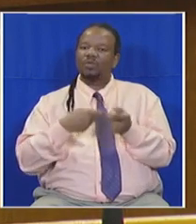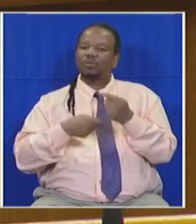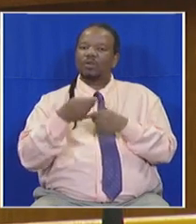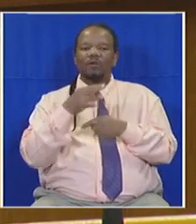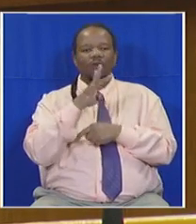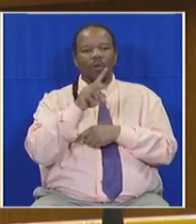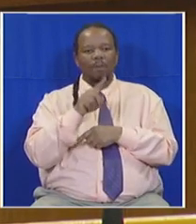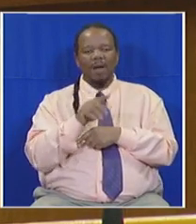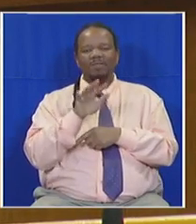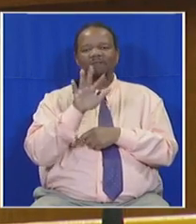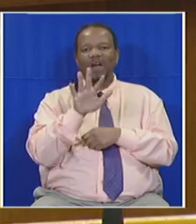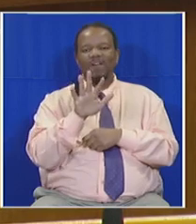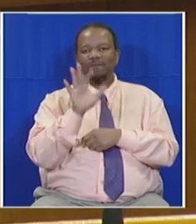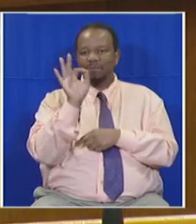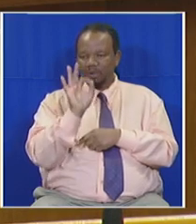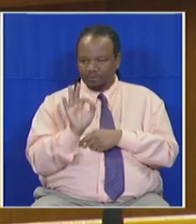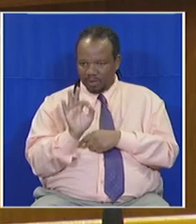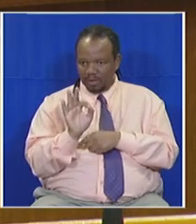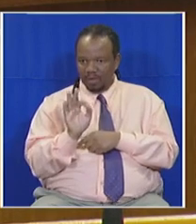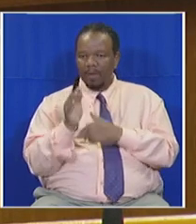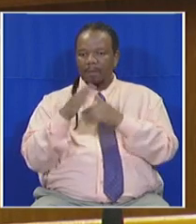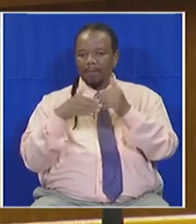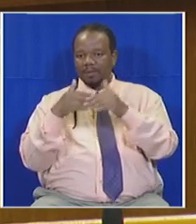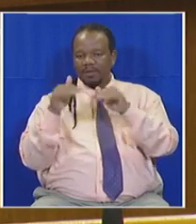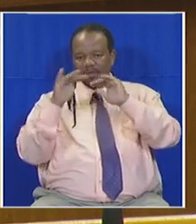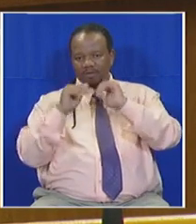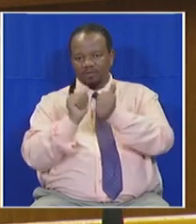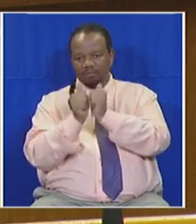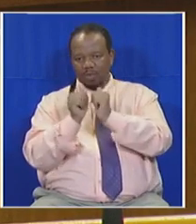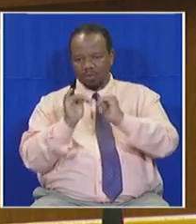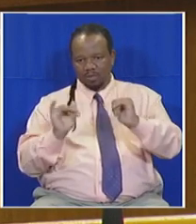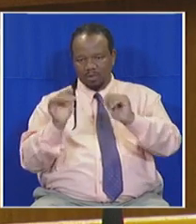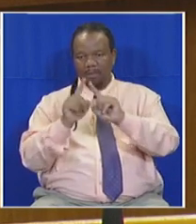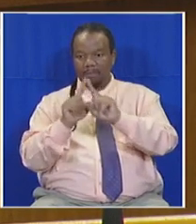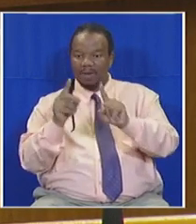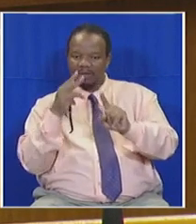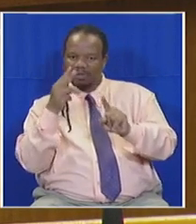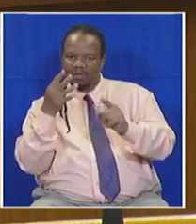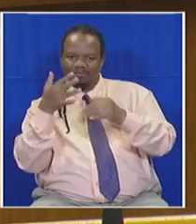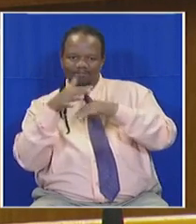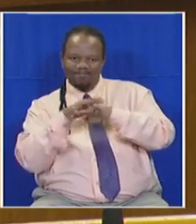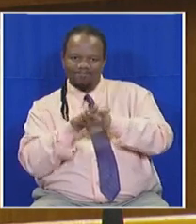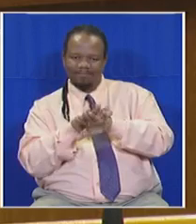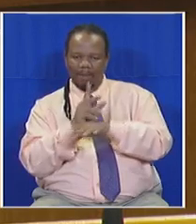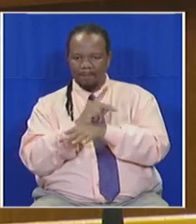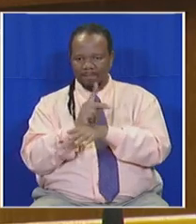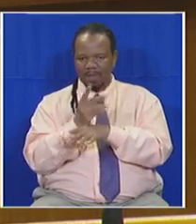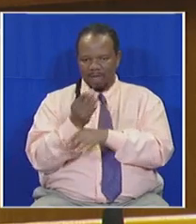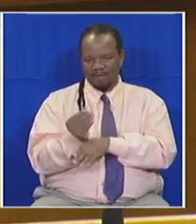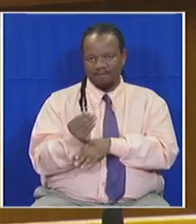on sports and recreation infrastructure identified in their own integrated development plans. In addition to